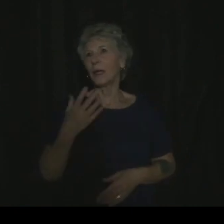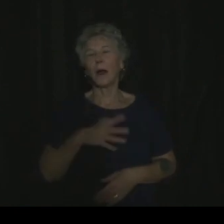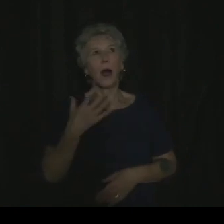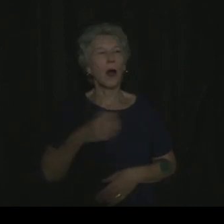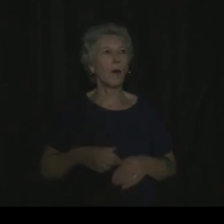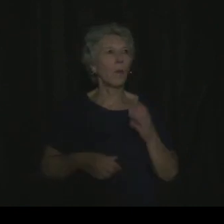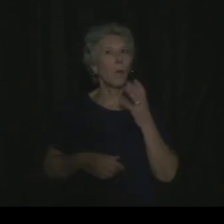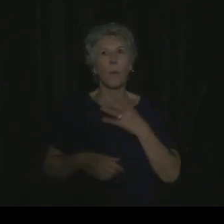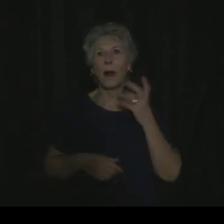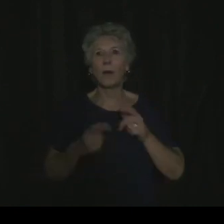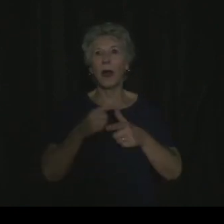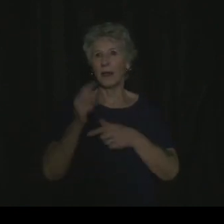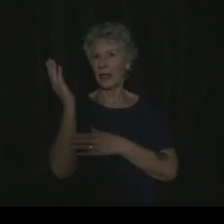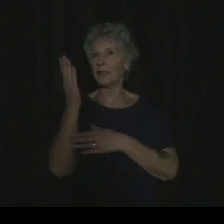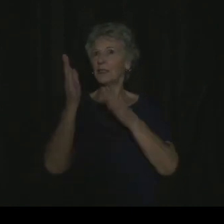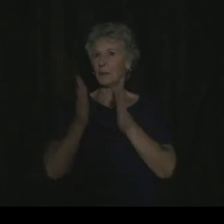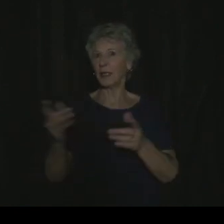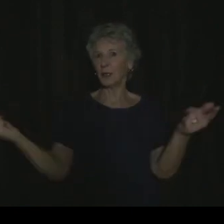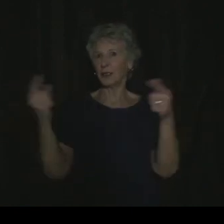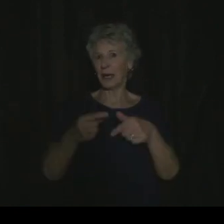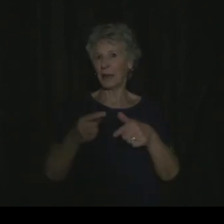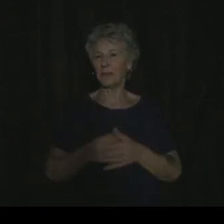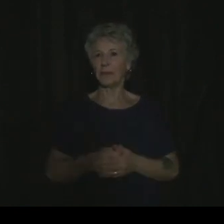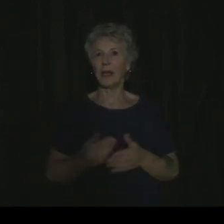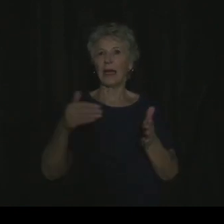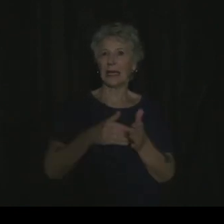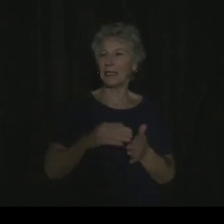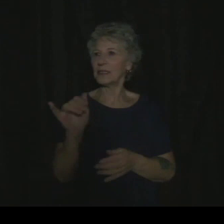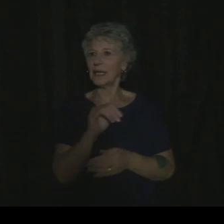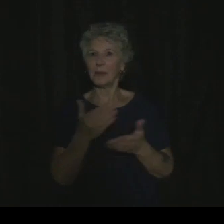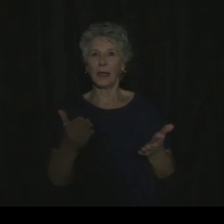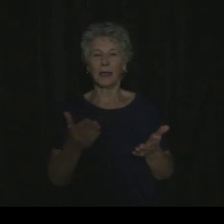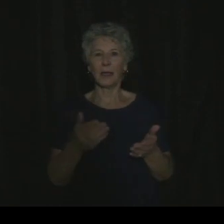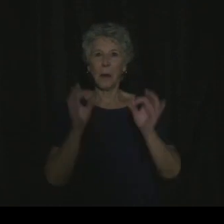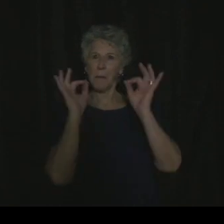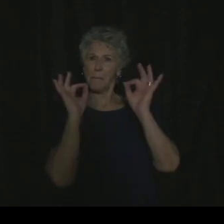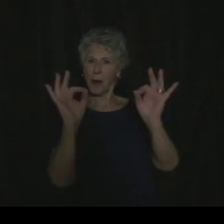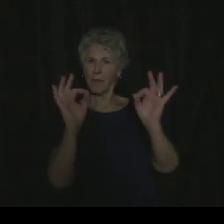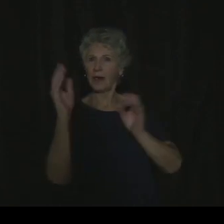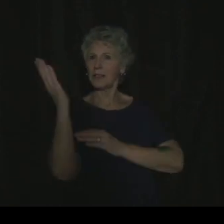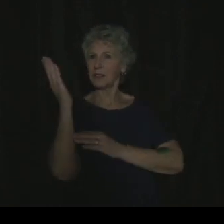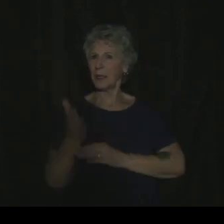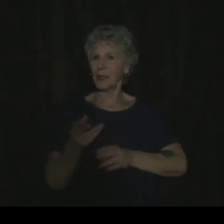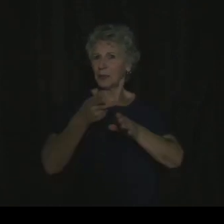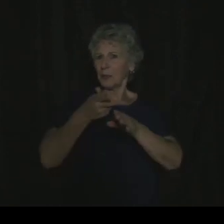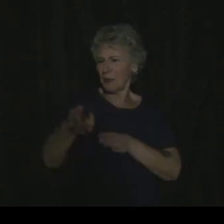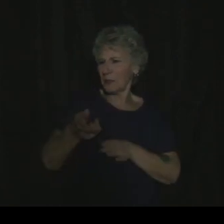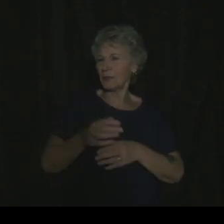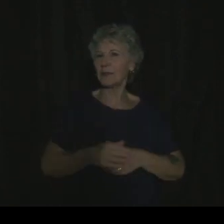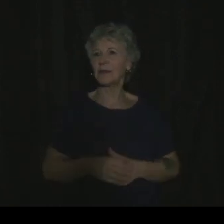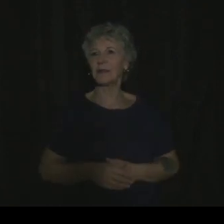And then the speakers get up there. And, again, same thing, top-notch, top-quality speakers in the Christian